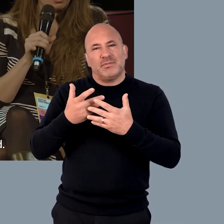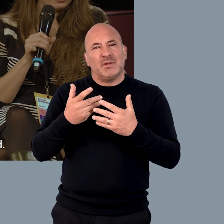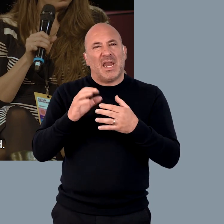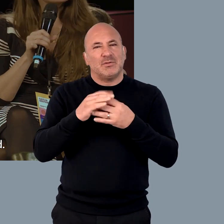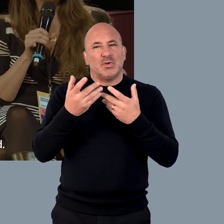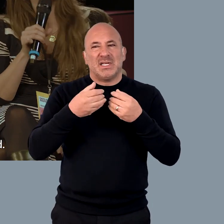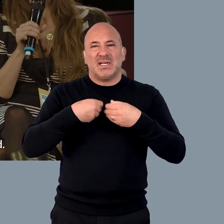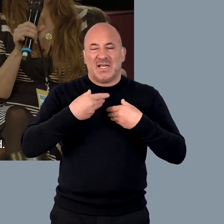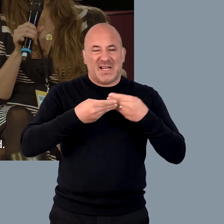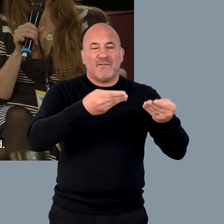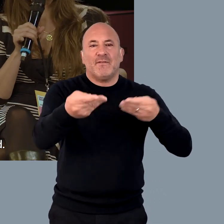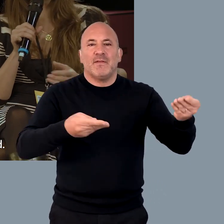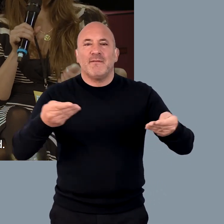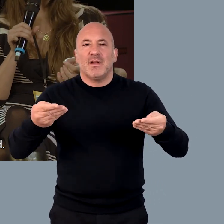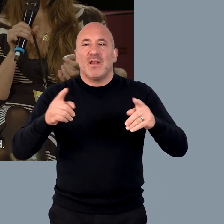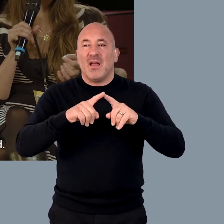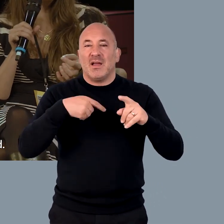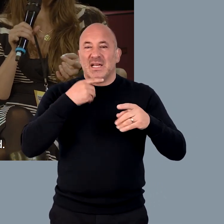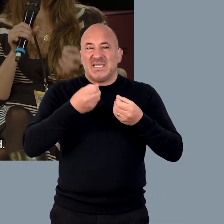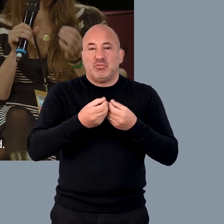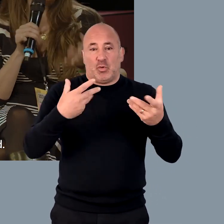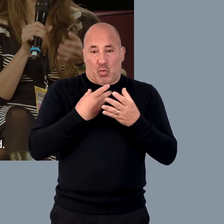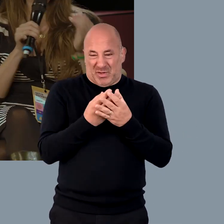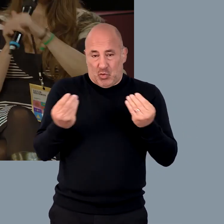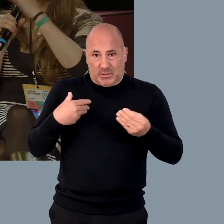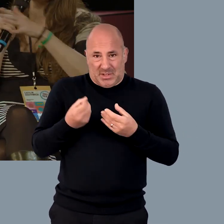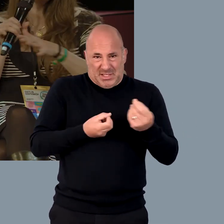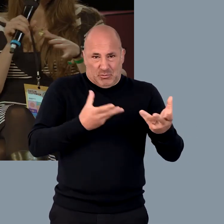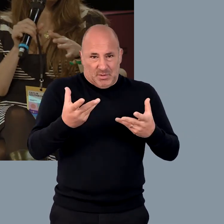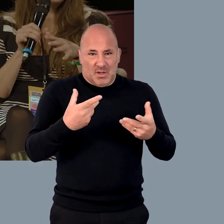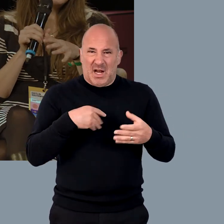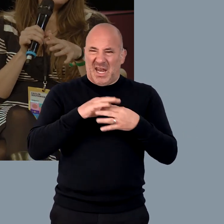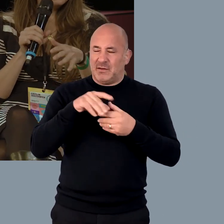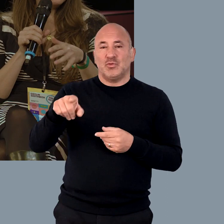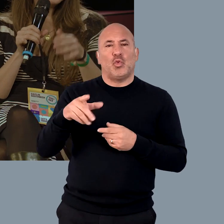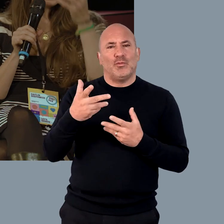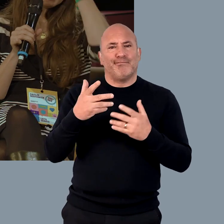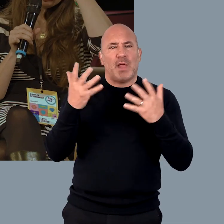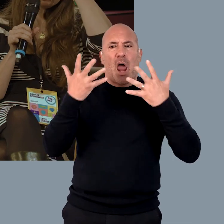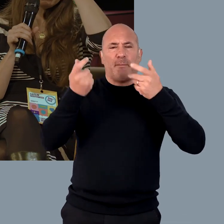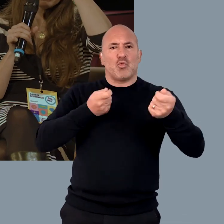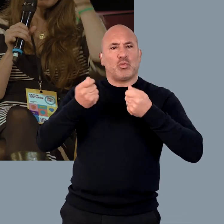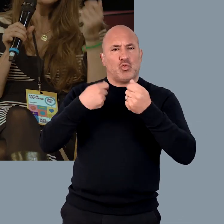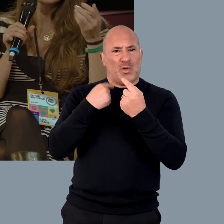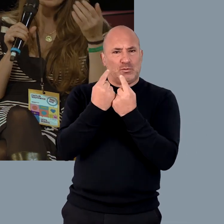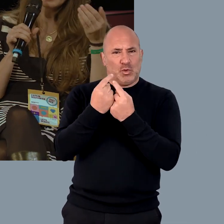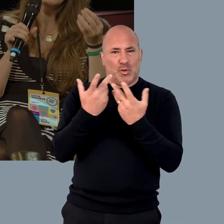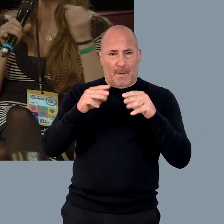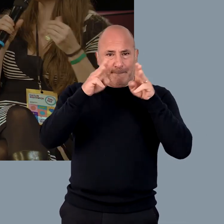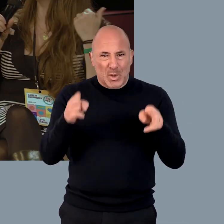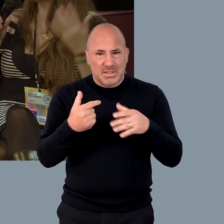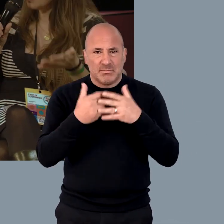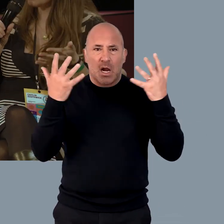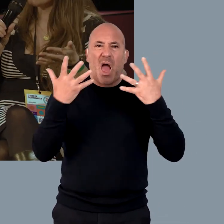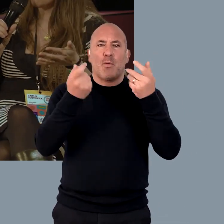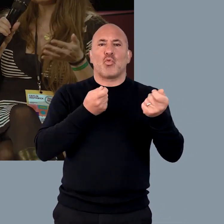museum that this colleague works at, but we were talking about once again, I'm going back to the distribution of resources, and I was talking about